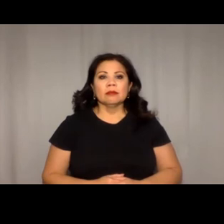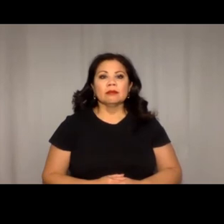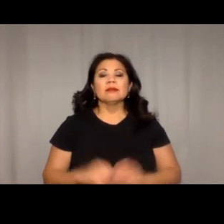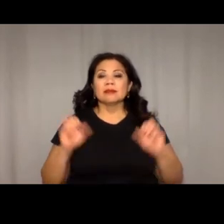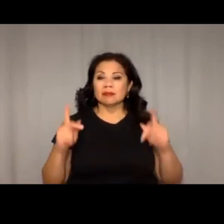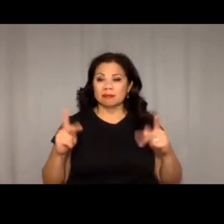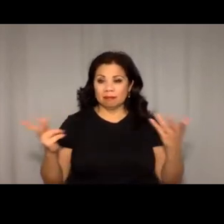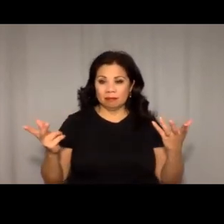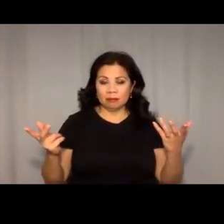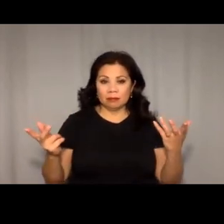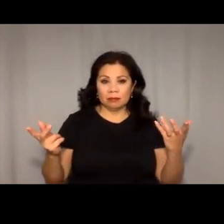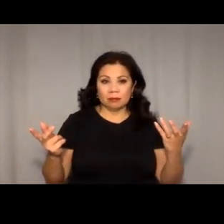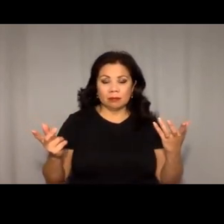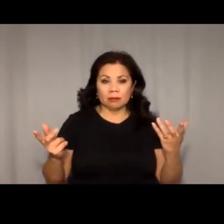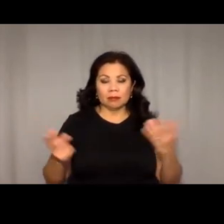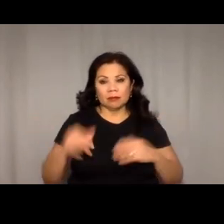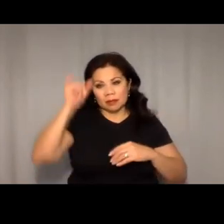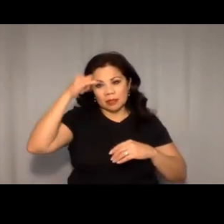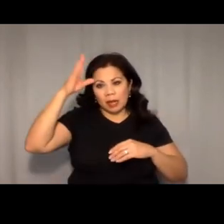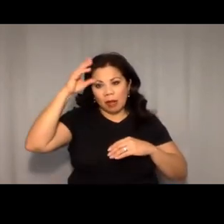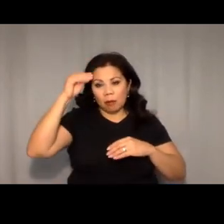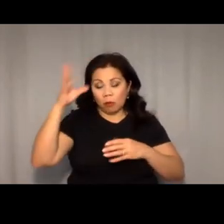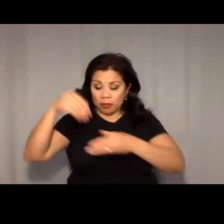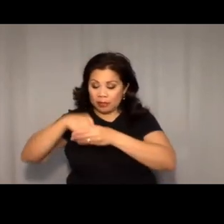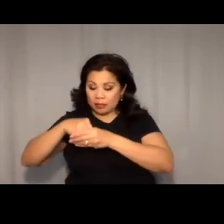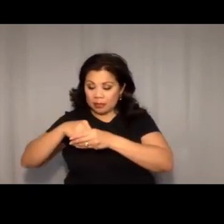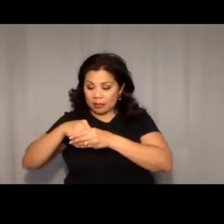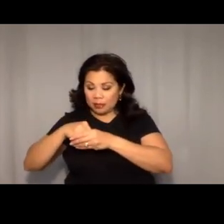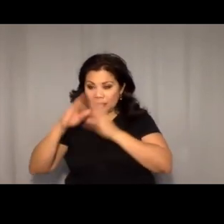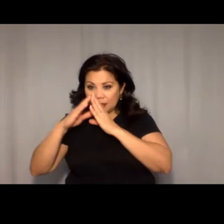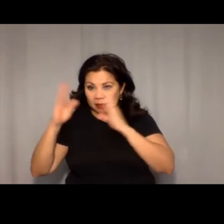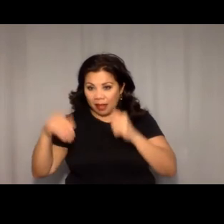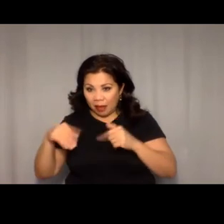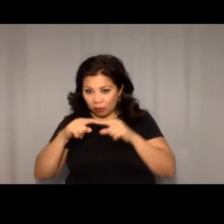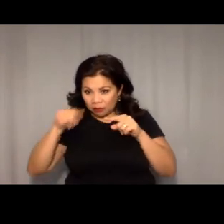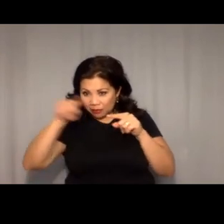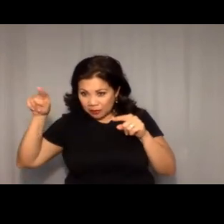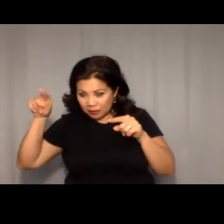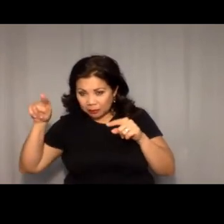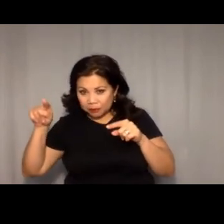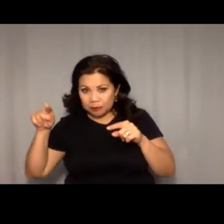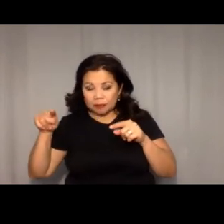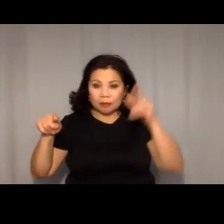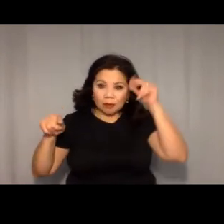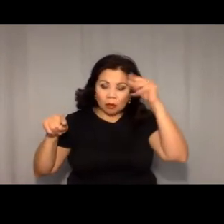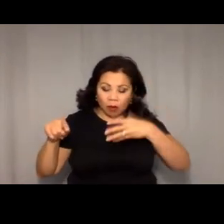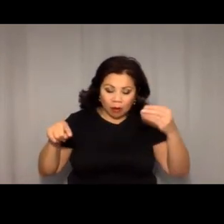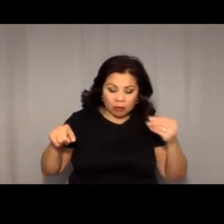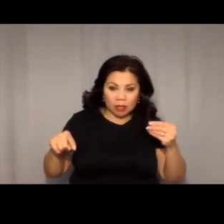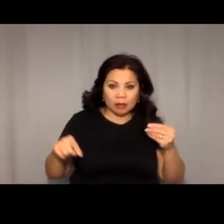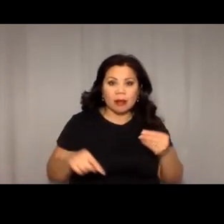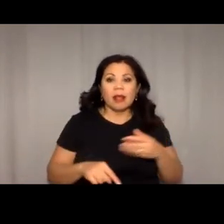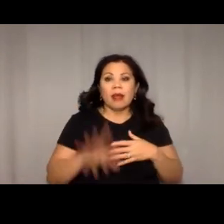All right, so this is the cowboy. Cowboy sleeps inside the house. Horse sleeps outside. 5 goes into